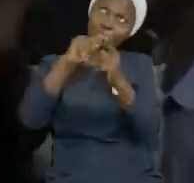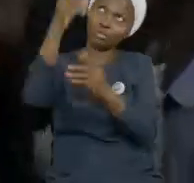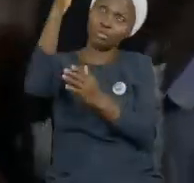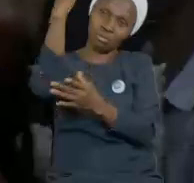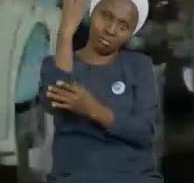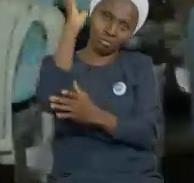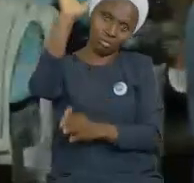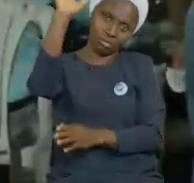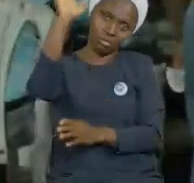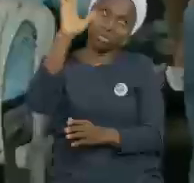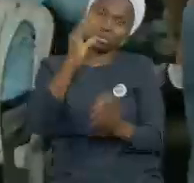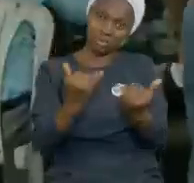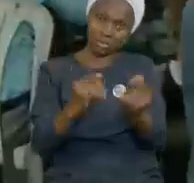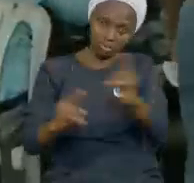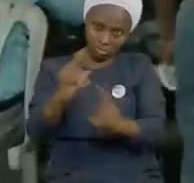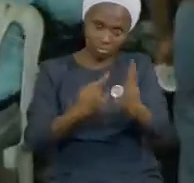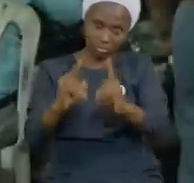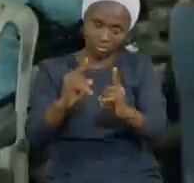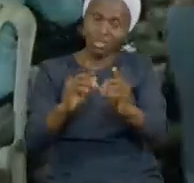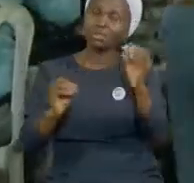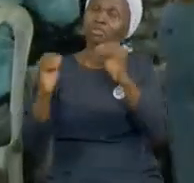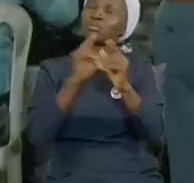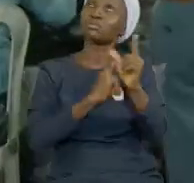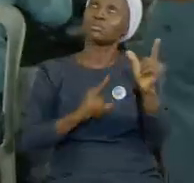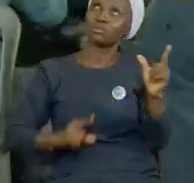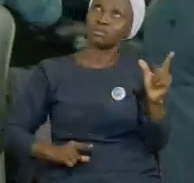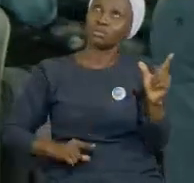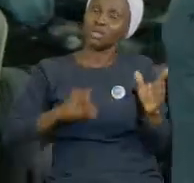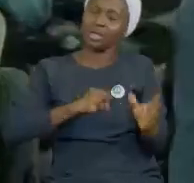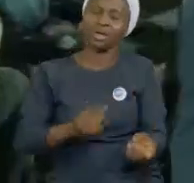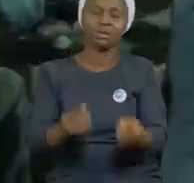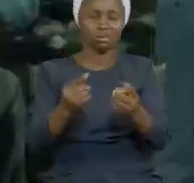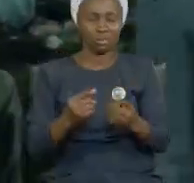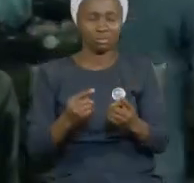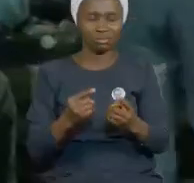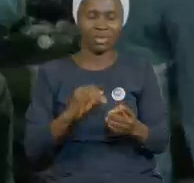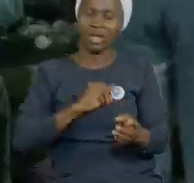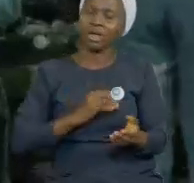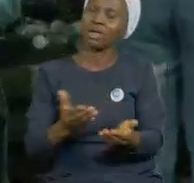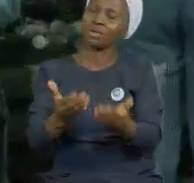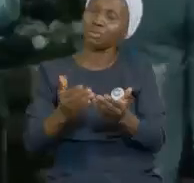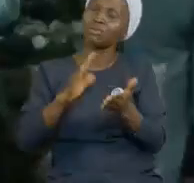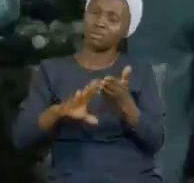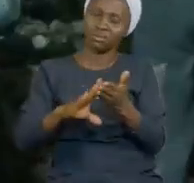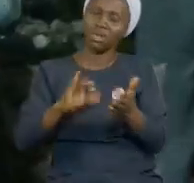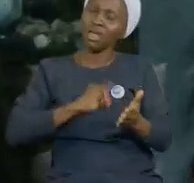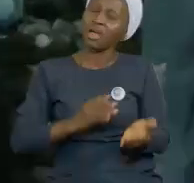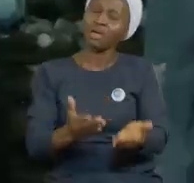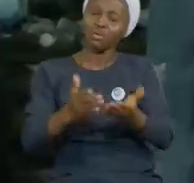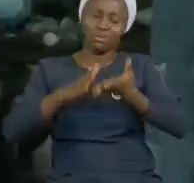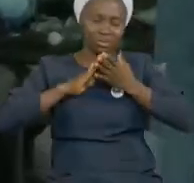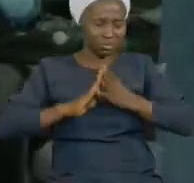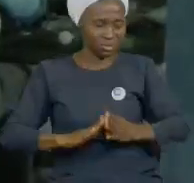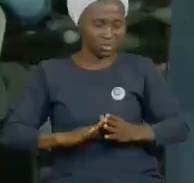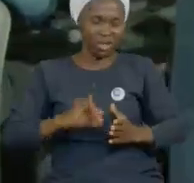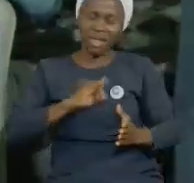say, oh Lord, I come. I want forgiveness. I want peace. I